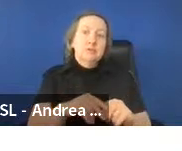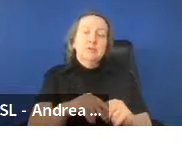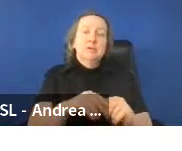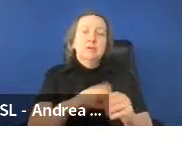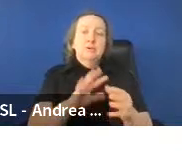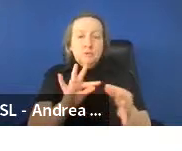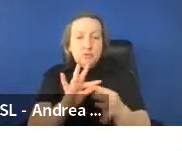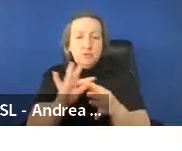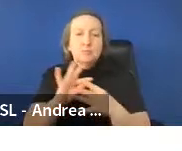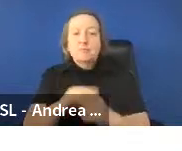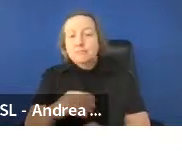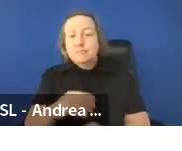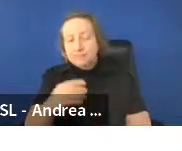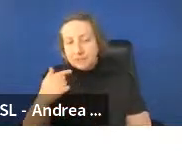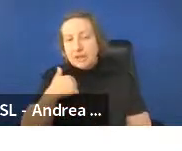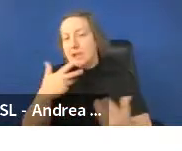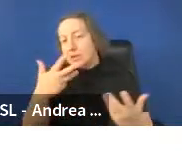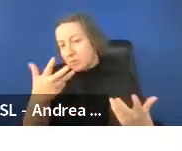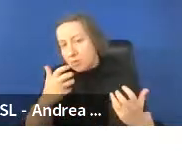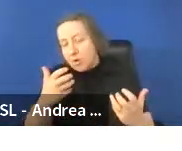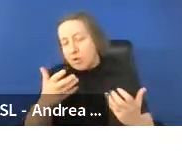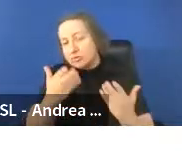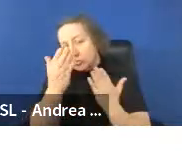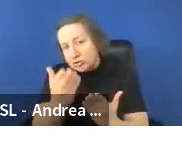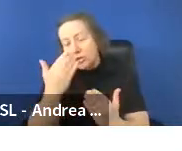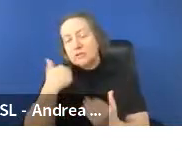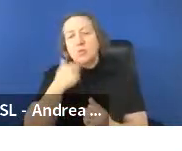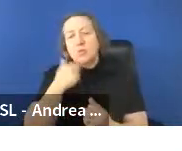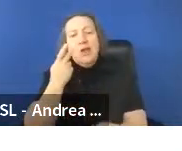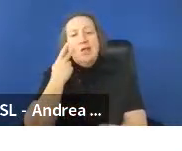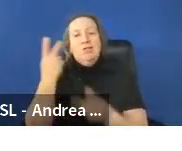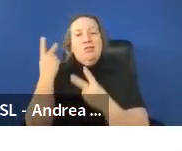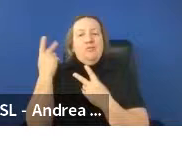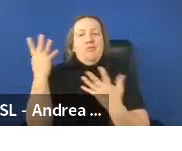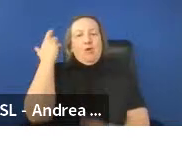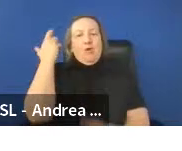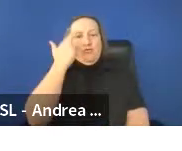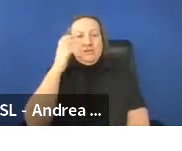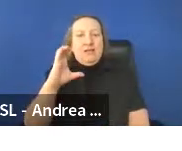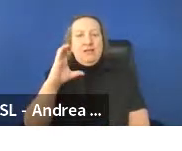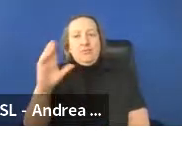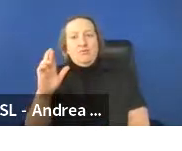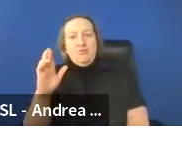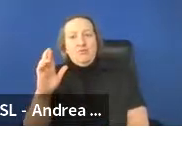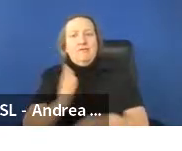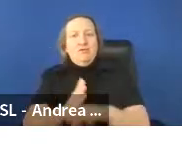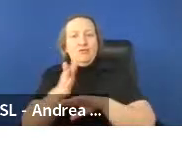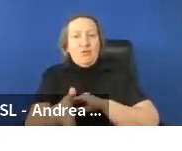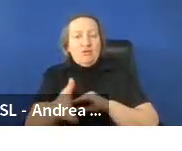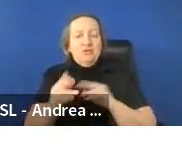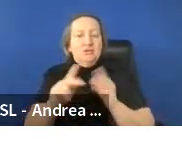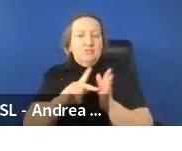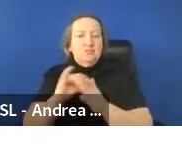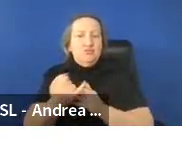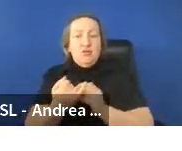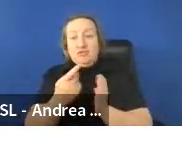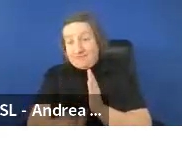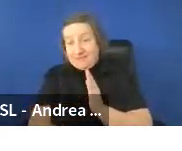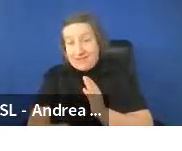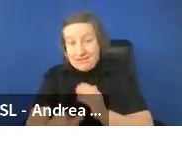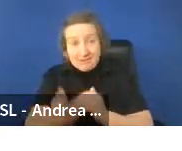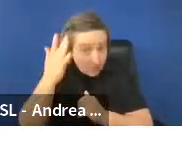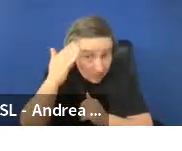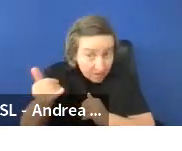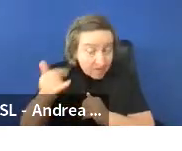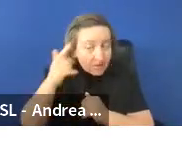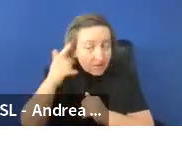comment. I just want to suggest that we look back on the reasons why the Columbia River Crossing project failed. It failed because,